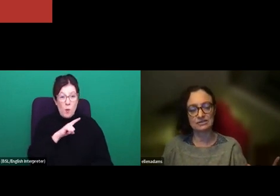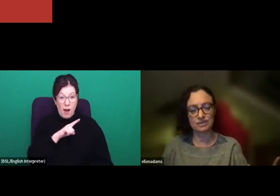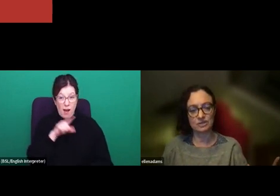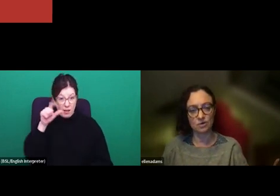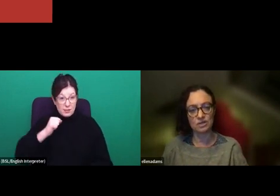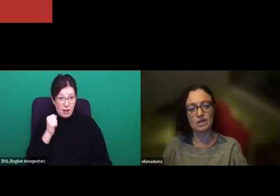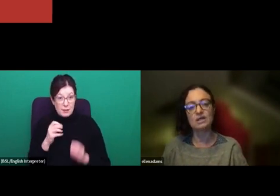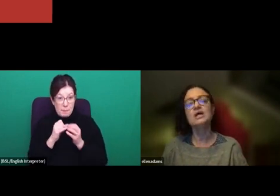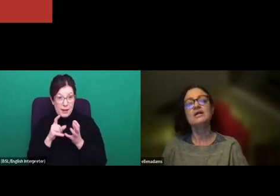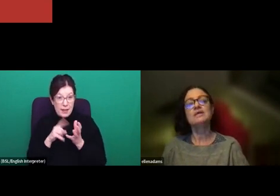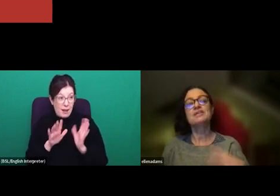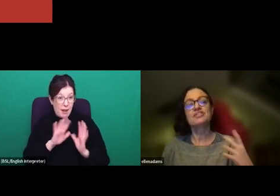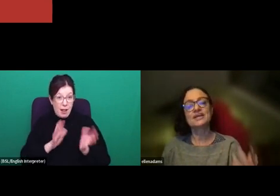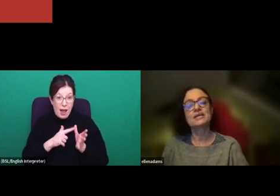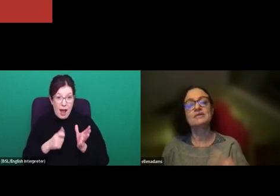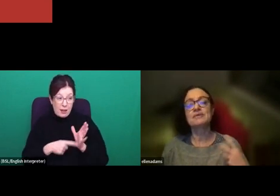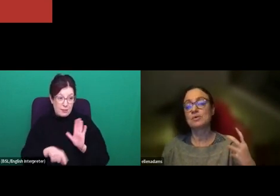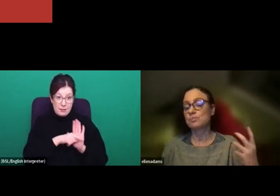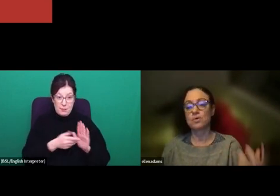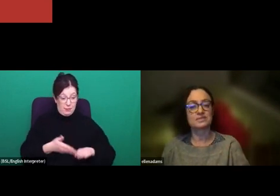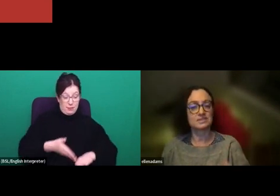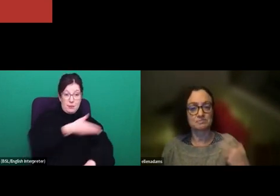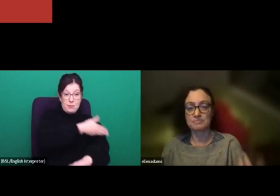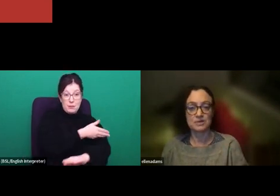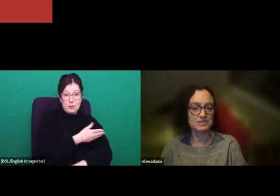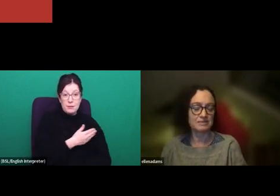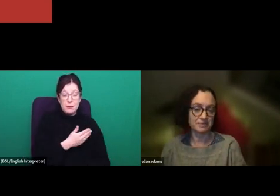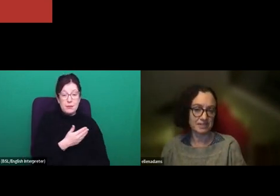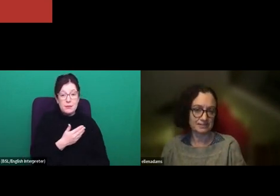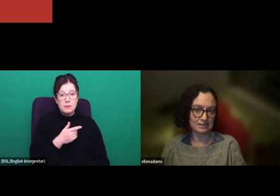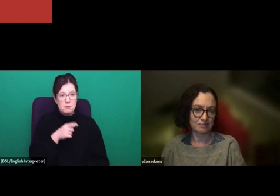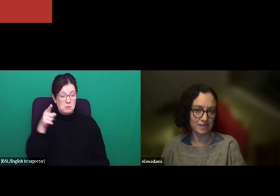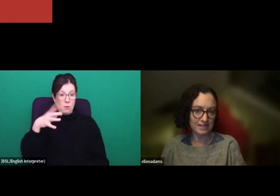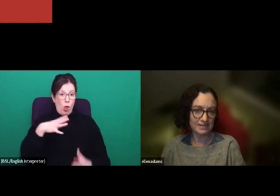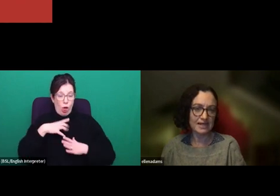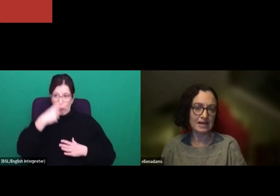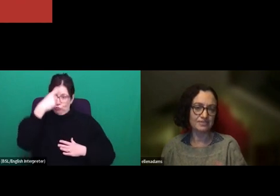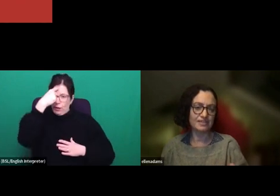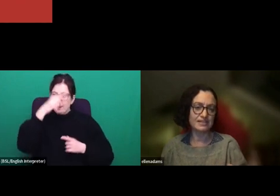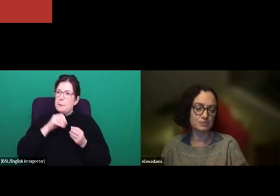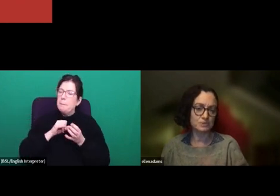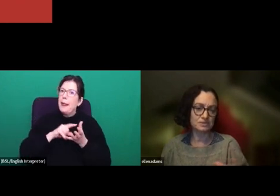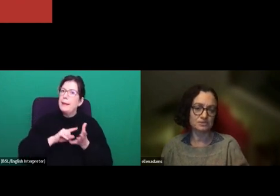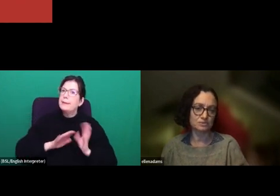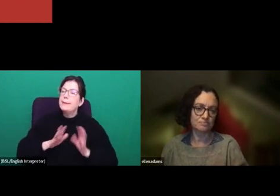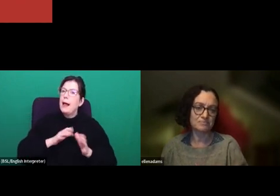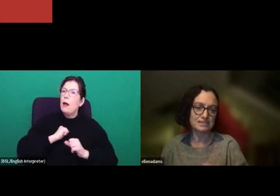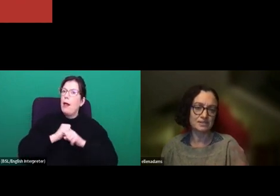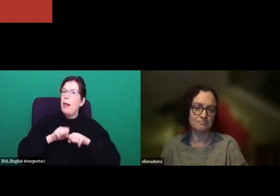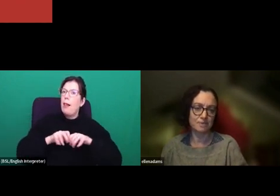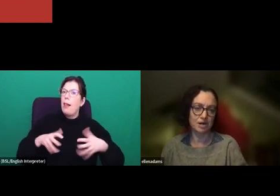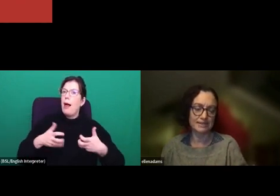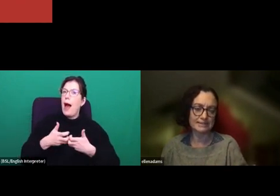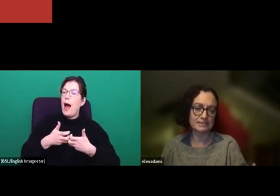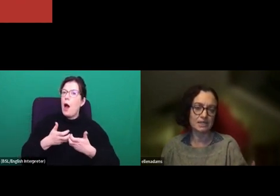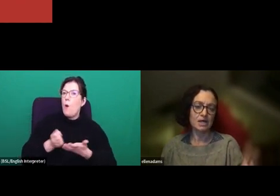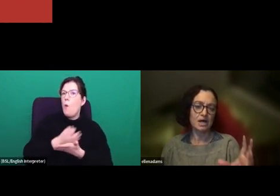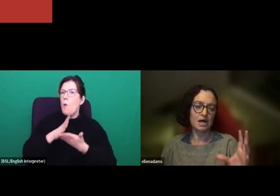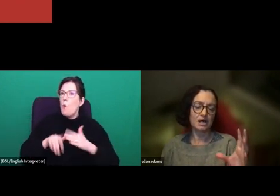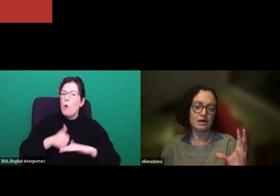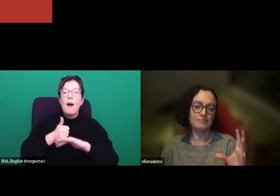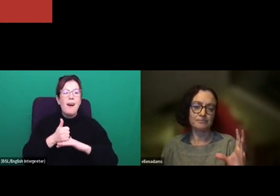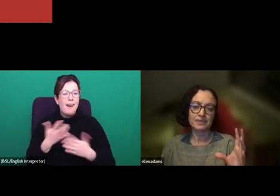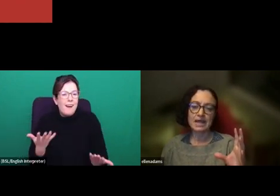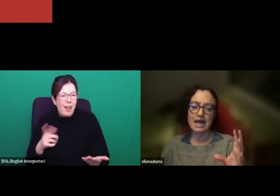BSL Act for longer. They've been thinking about what does promoting BSL mean, and this was a sort of meeting of minds